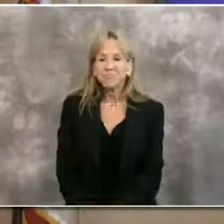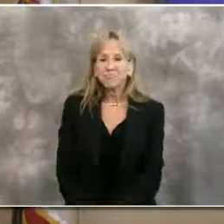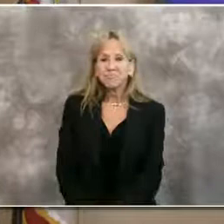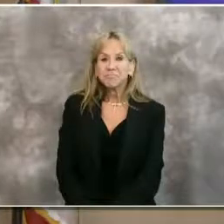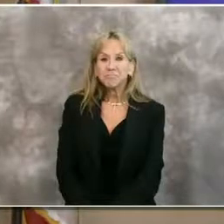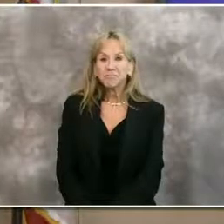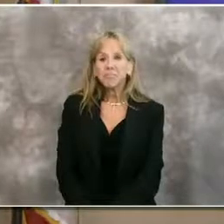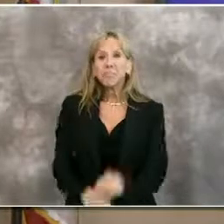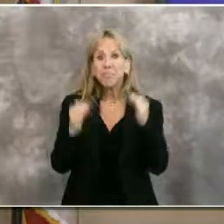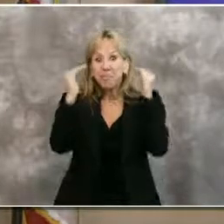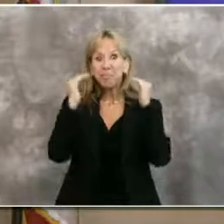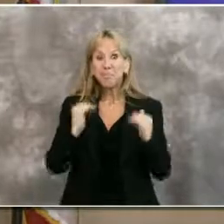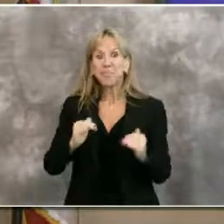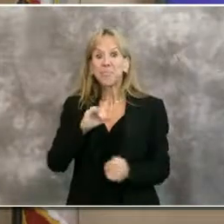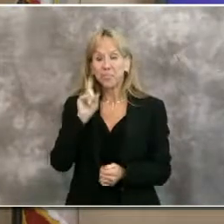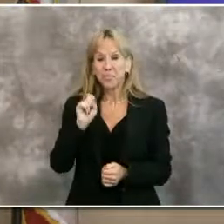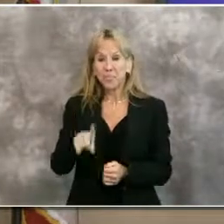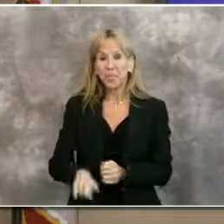Okay, we'll go to the next question.